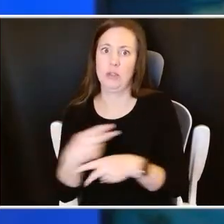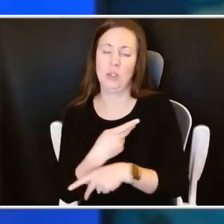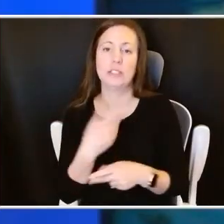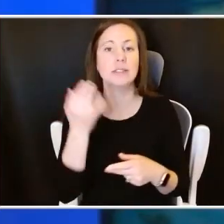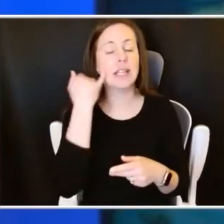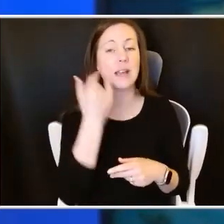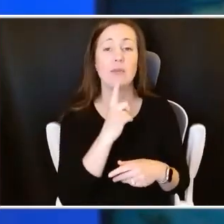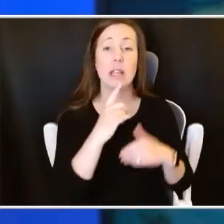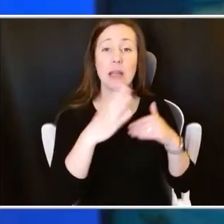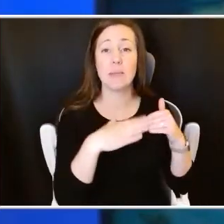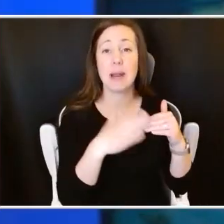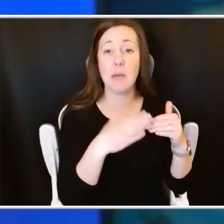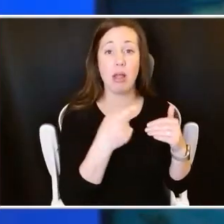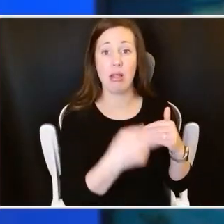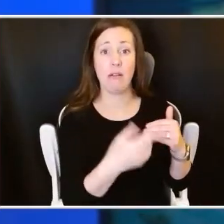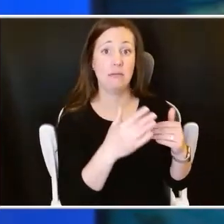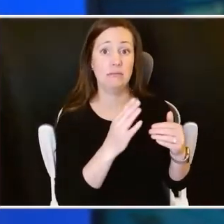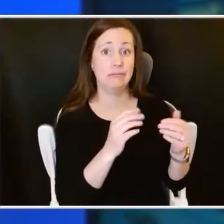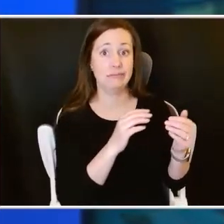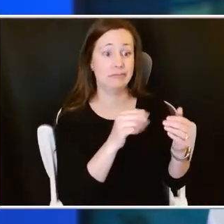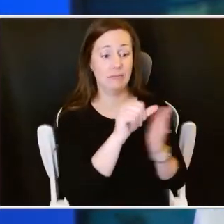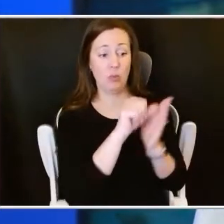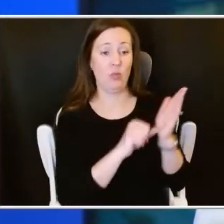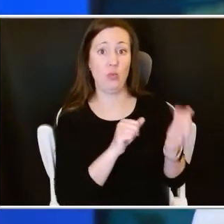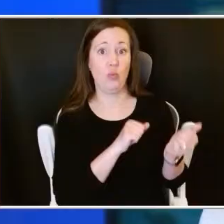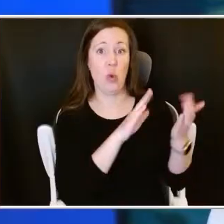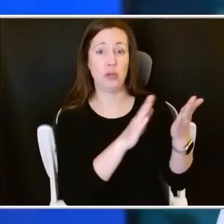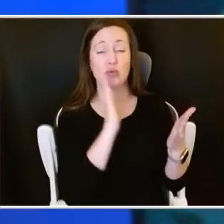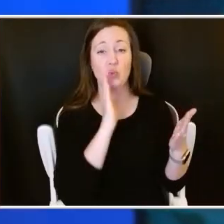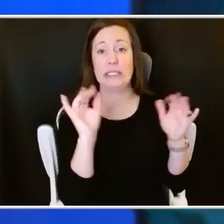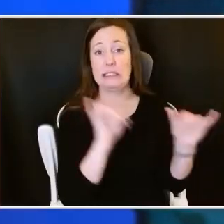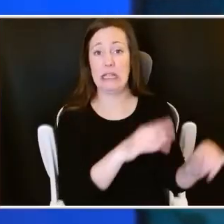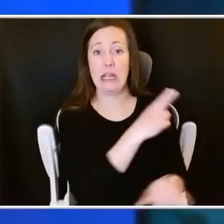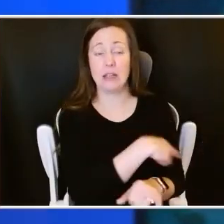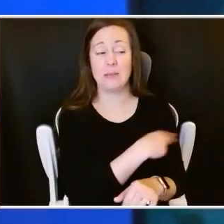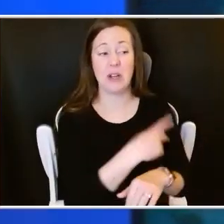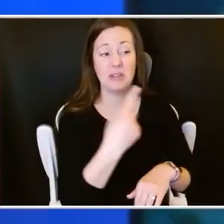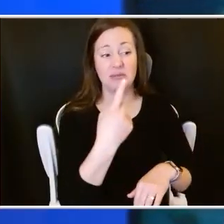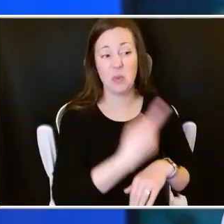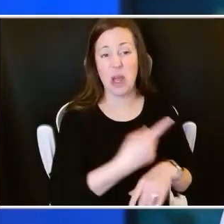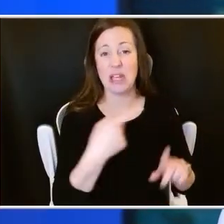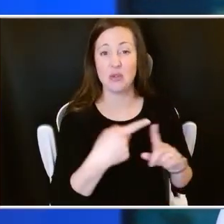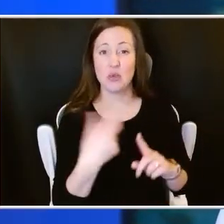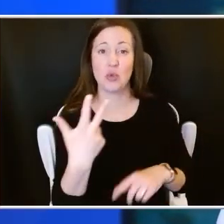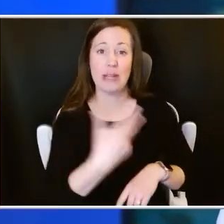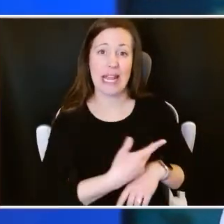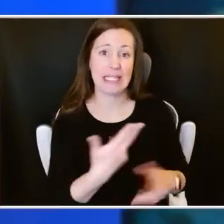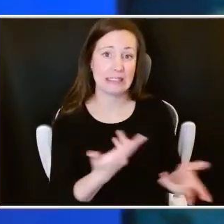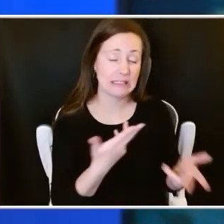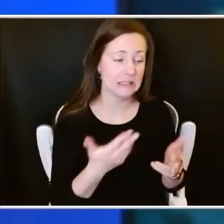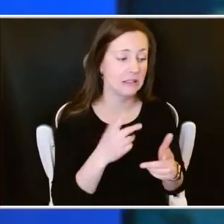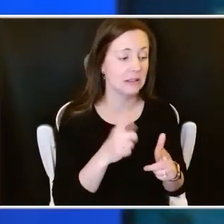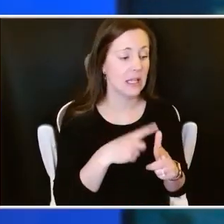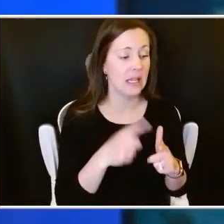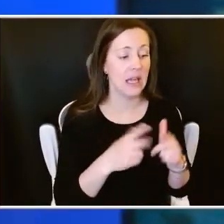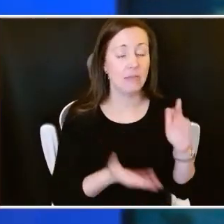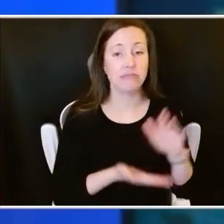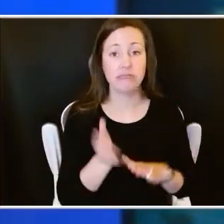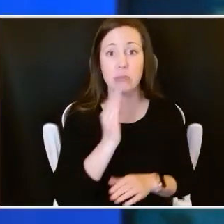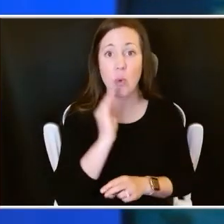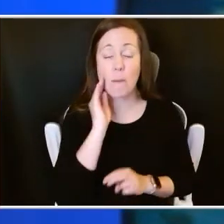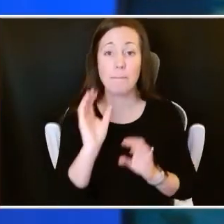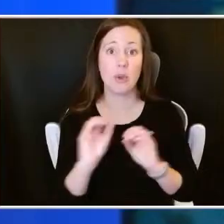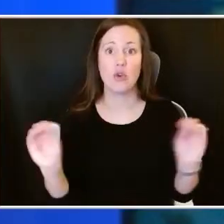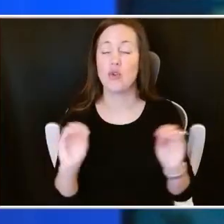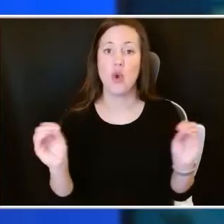hospital stay after surgery would be 1 to 2 to 3 days. And then once you go home, no heavy lifting whatsoever.